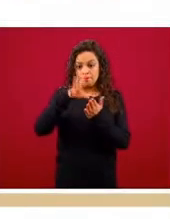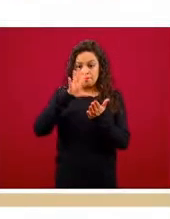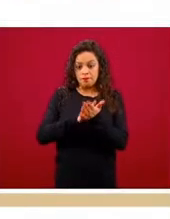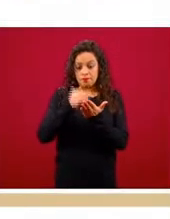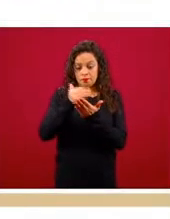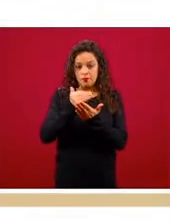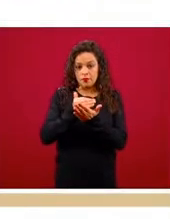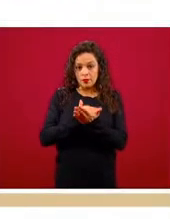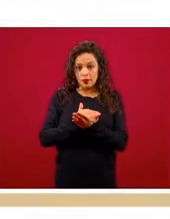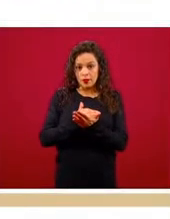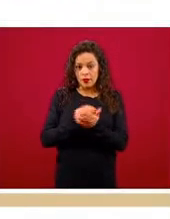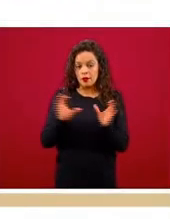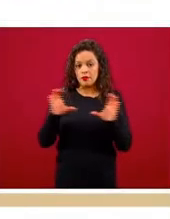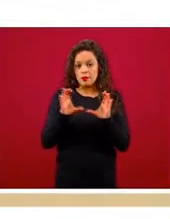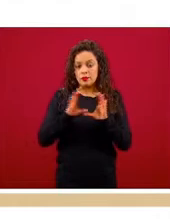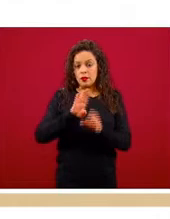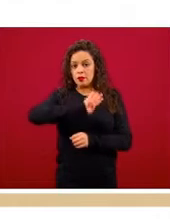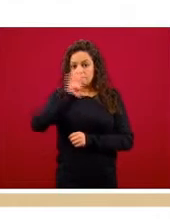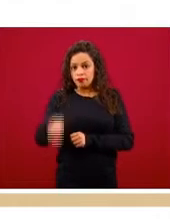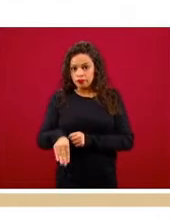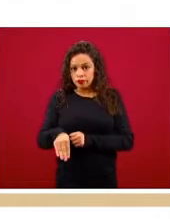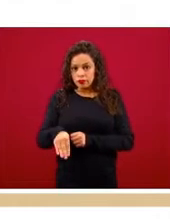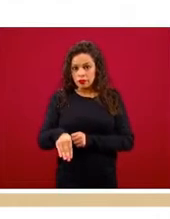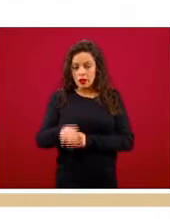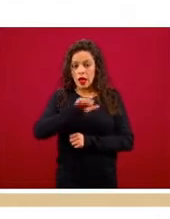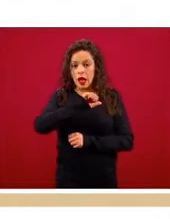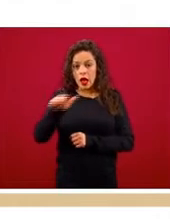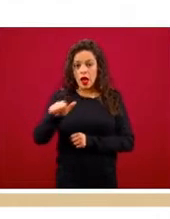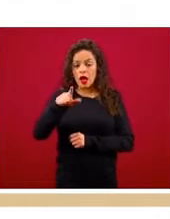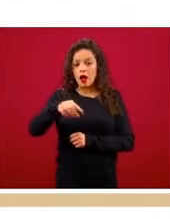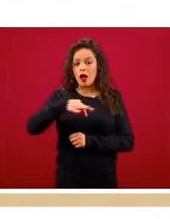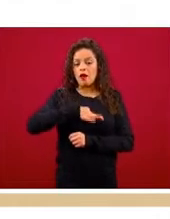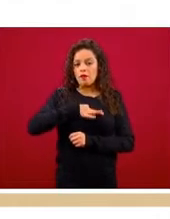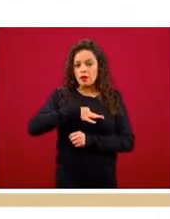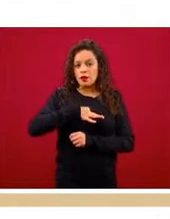the death certificate for COVID-19